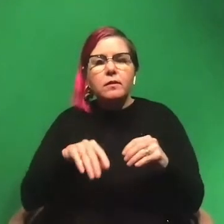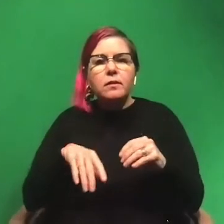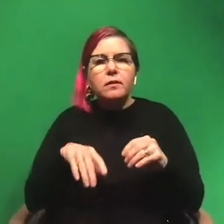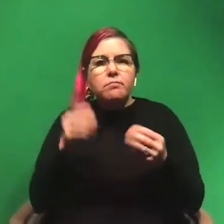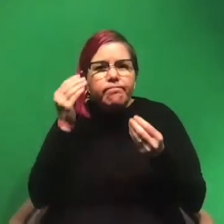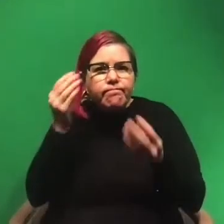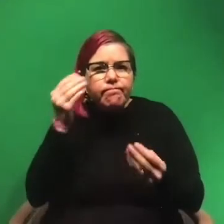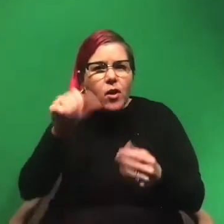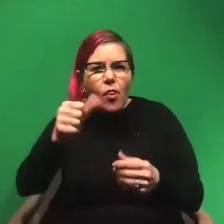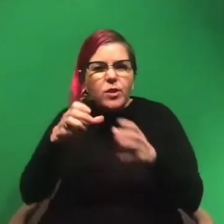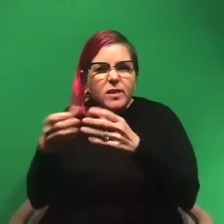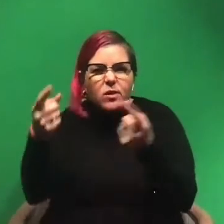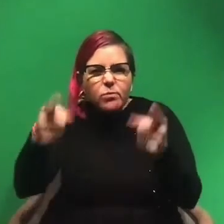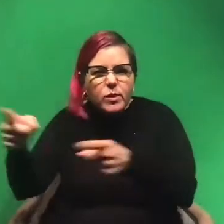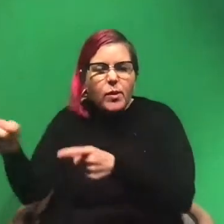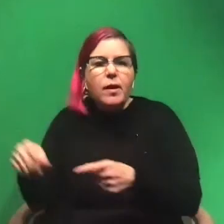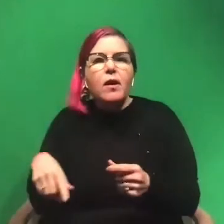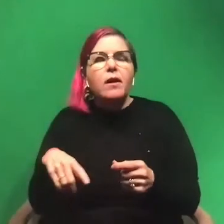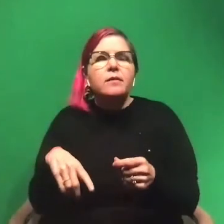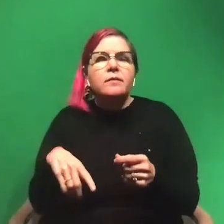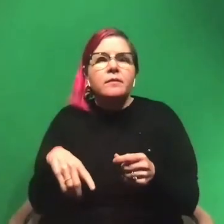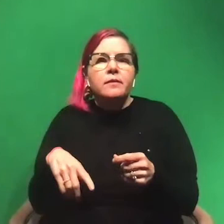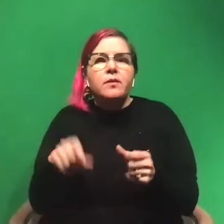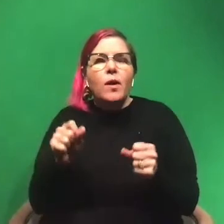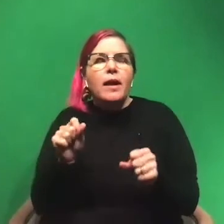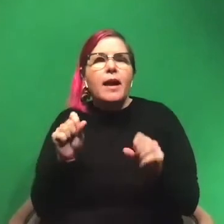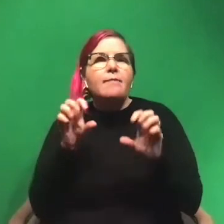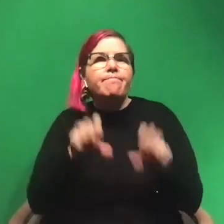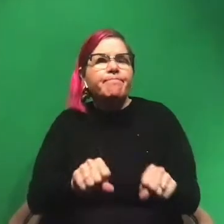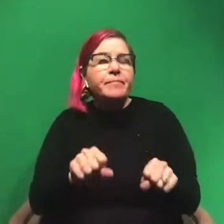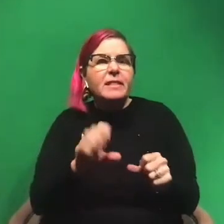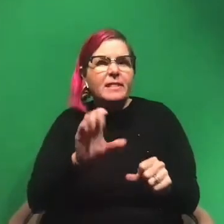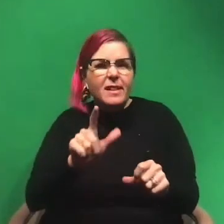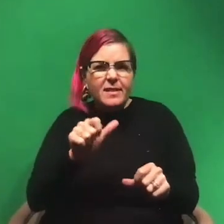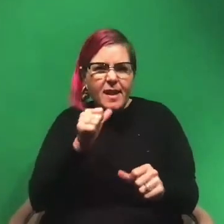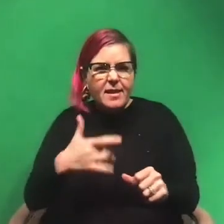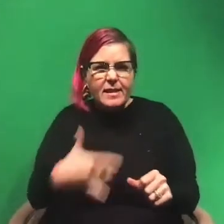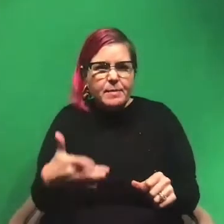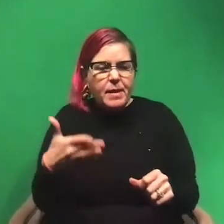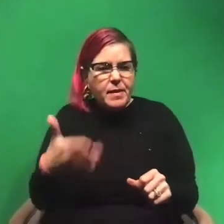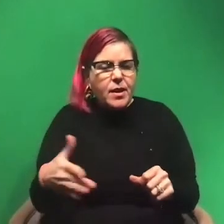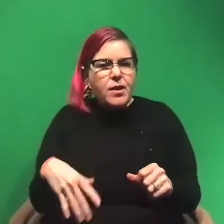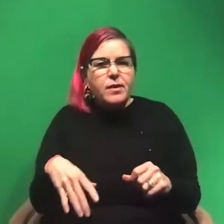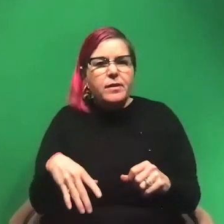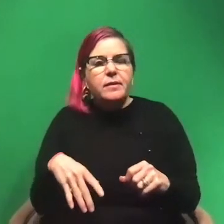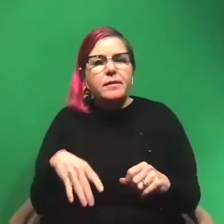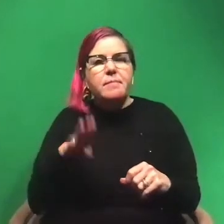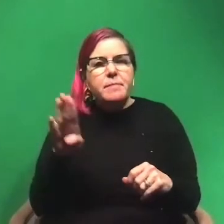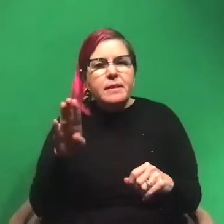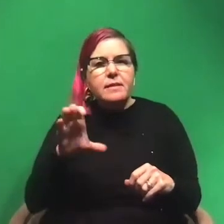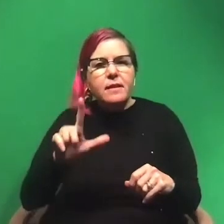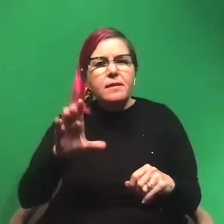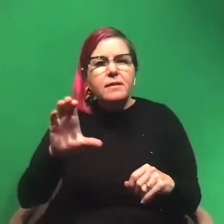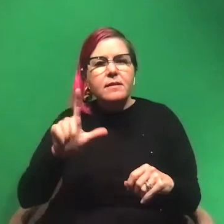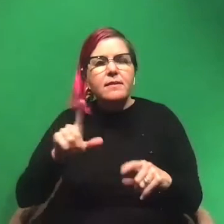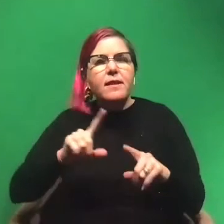So you can have infiltration of cells that would normally not be there. So a lot of immune cells, B cells, C